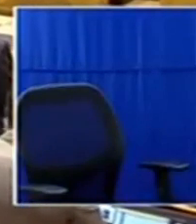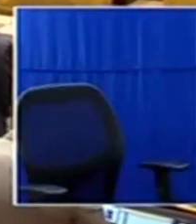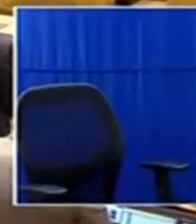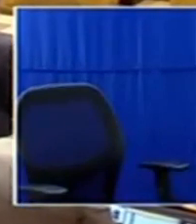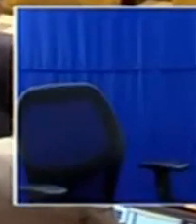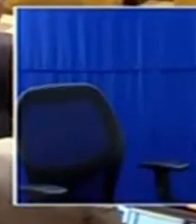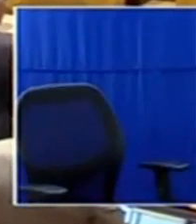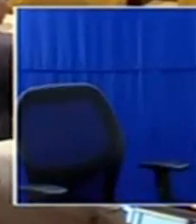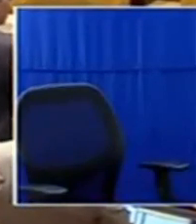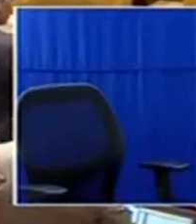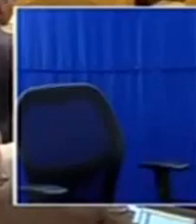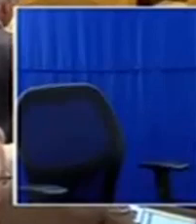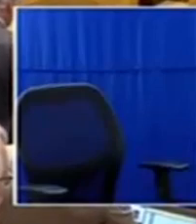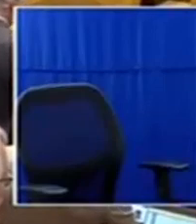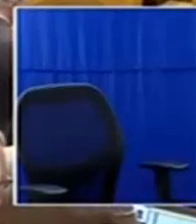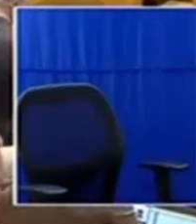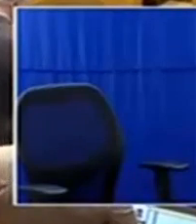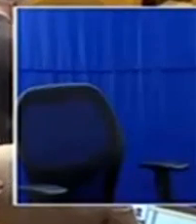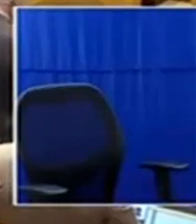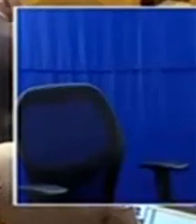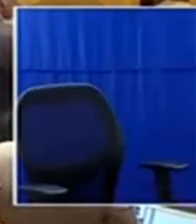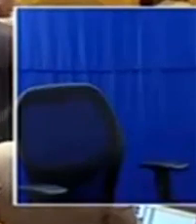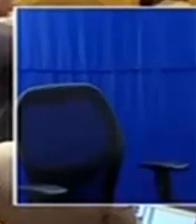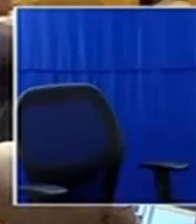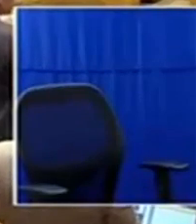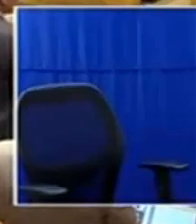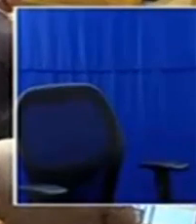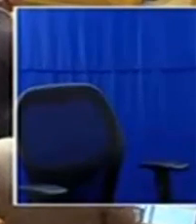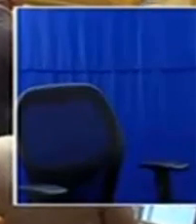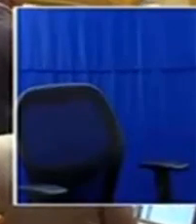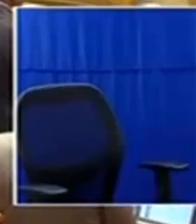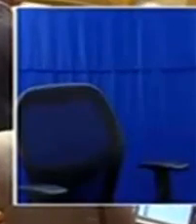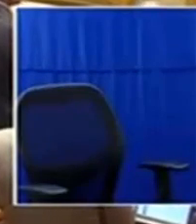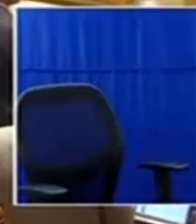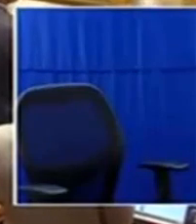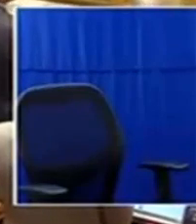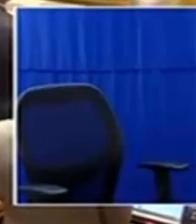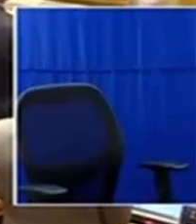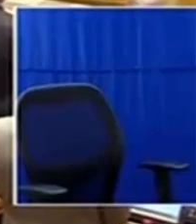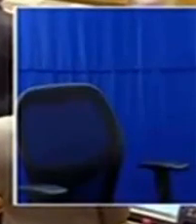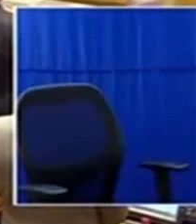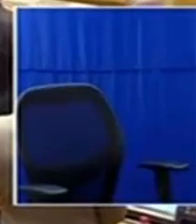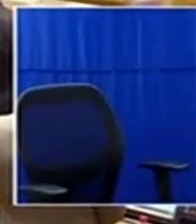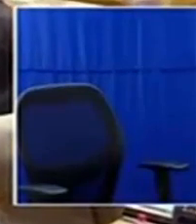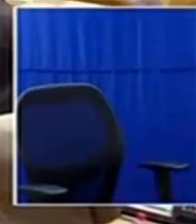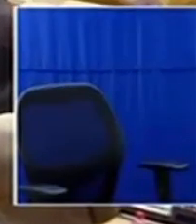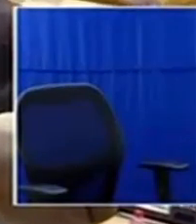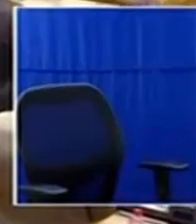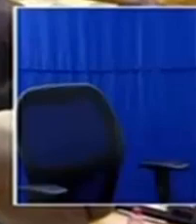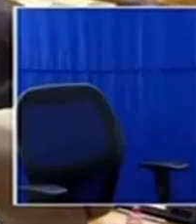Oh, Tanya Baker, DA, pardon. Beatrice Ngobo, ANC, Fezeka Loliwe,